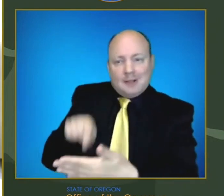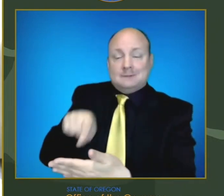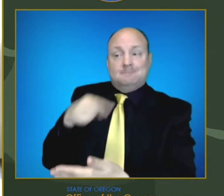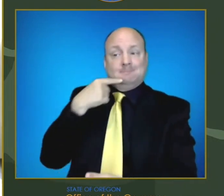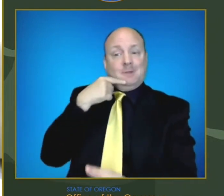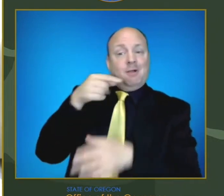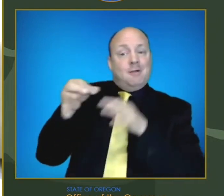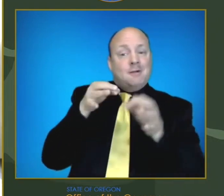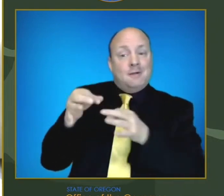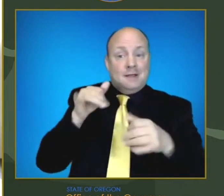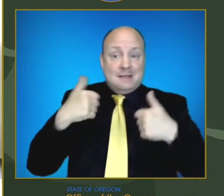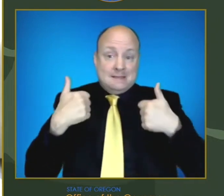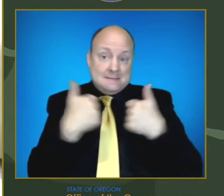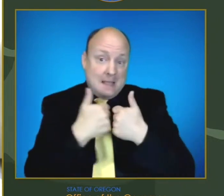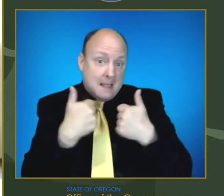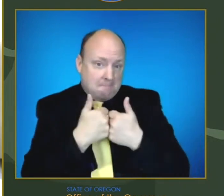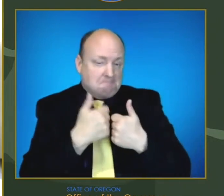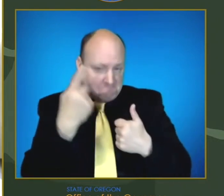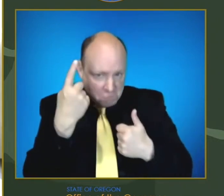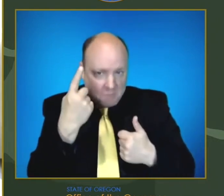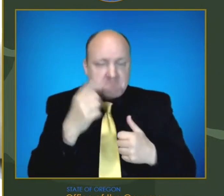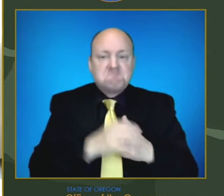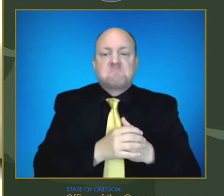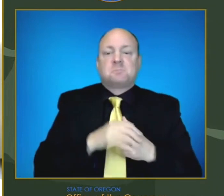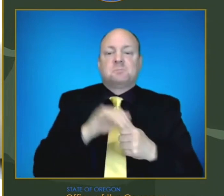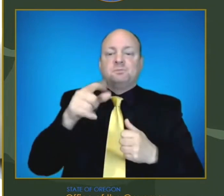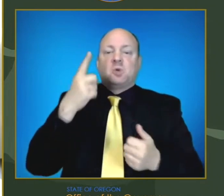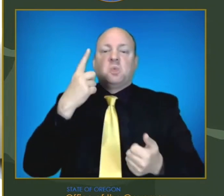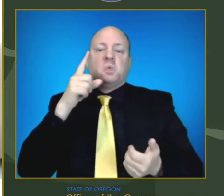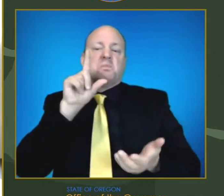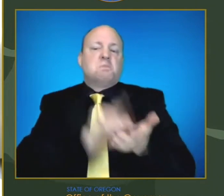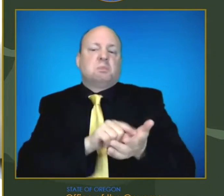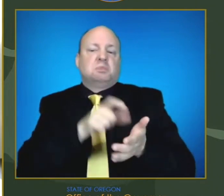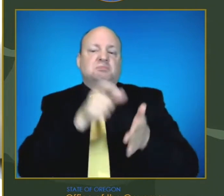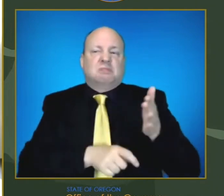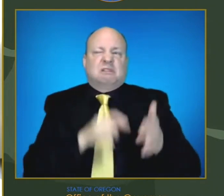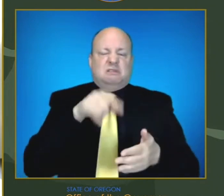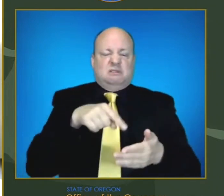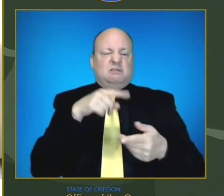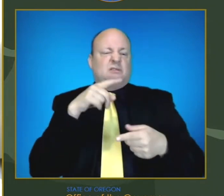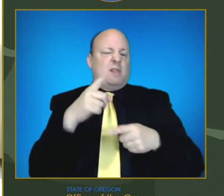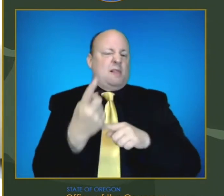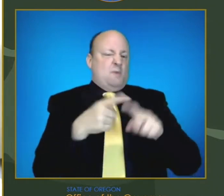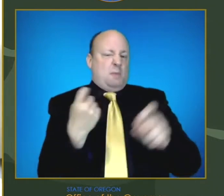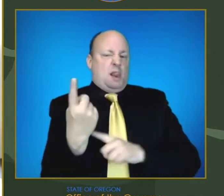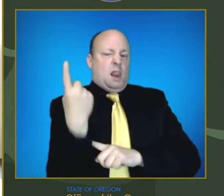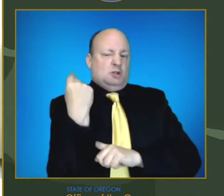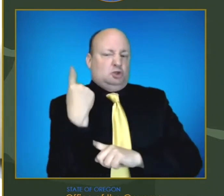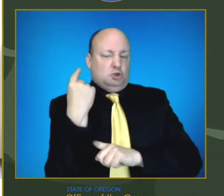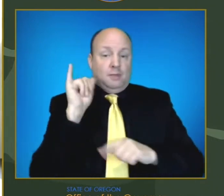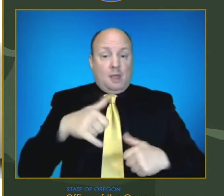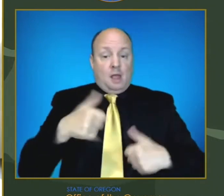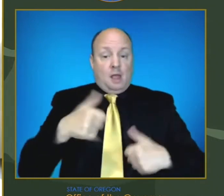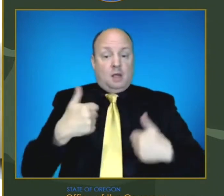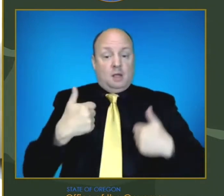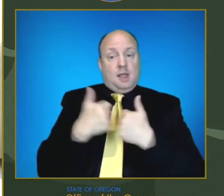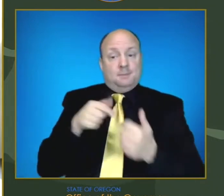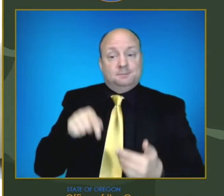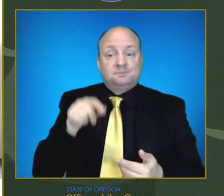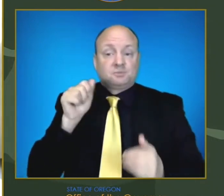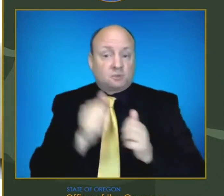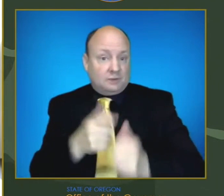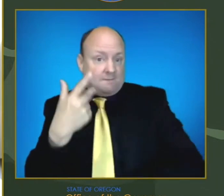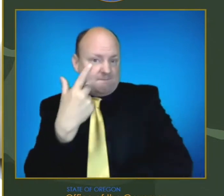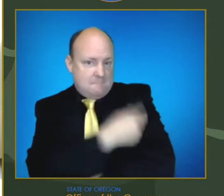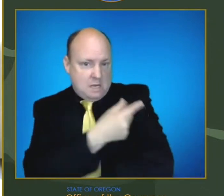by Montagny and co-authors, games are been shown in vaccines to enhance vaccine